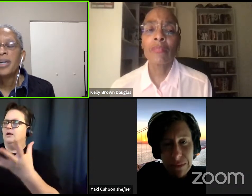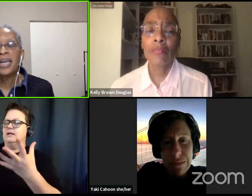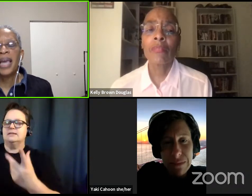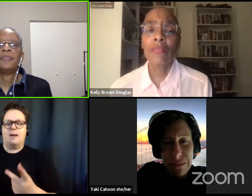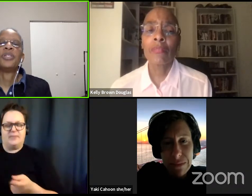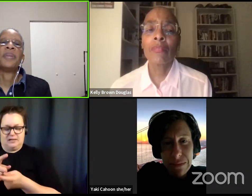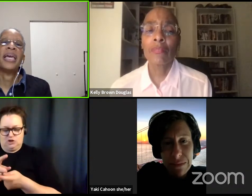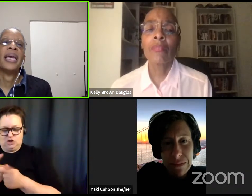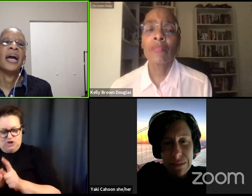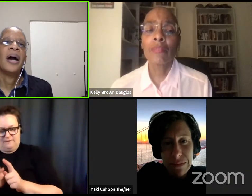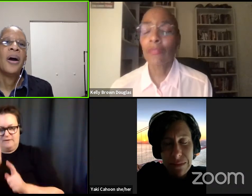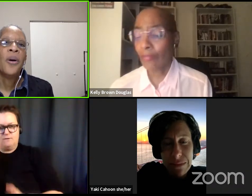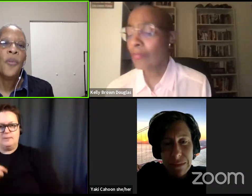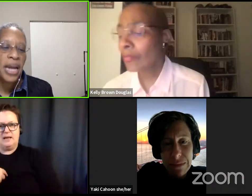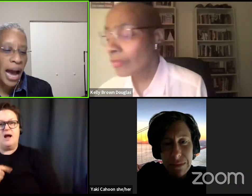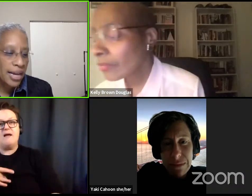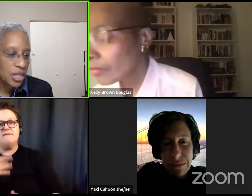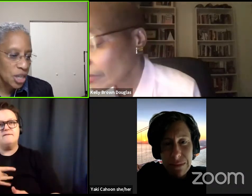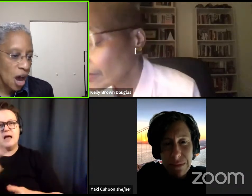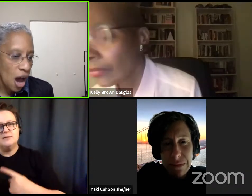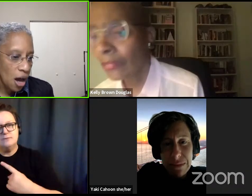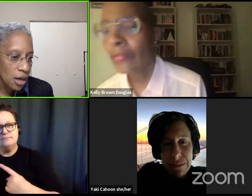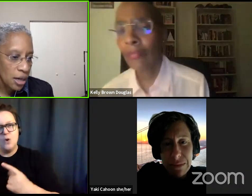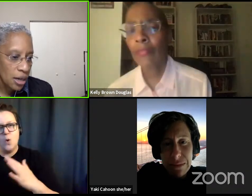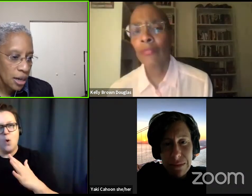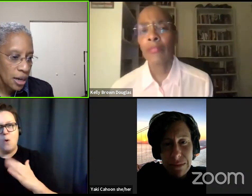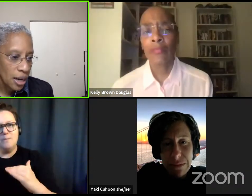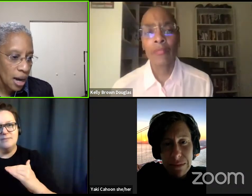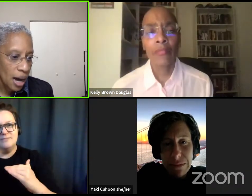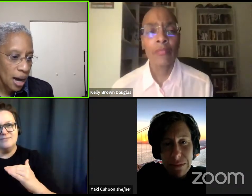Hope came to me when I saw